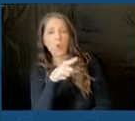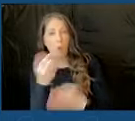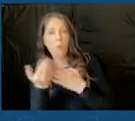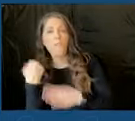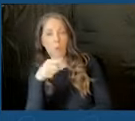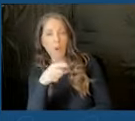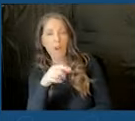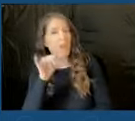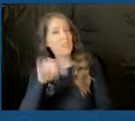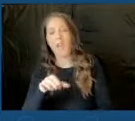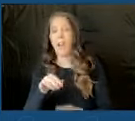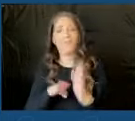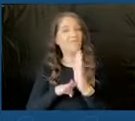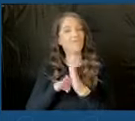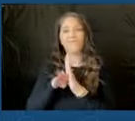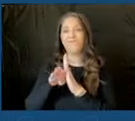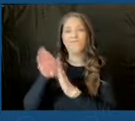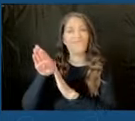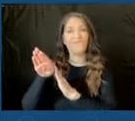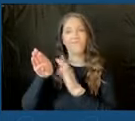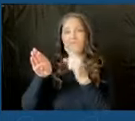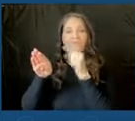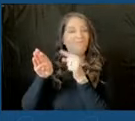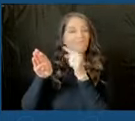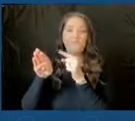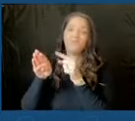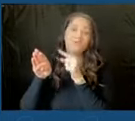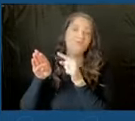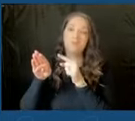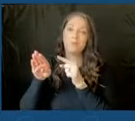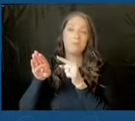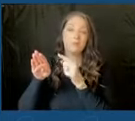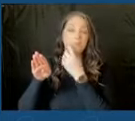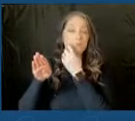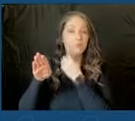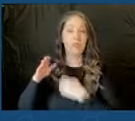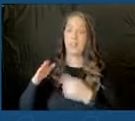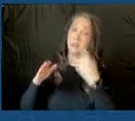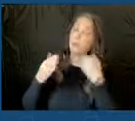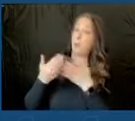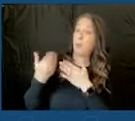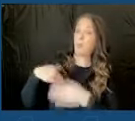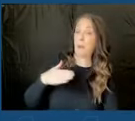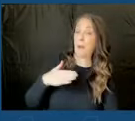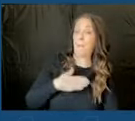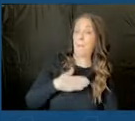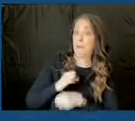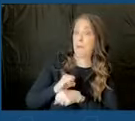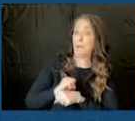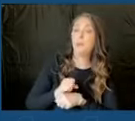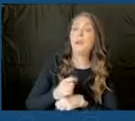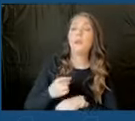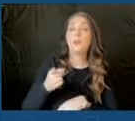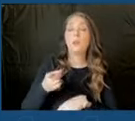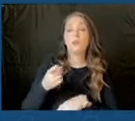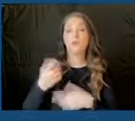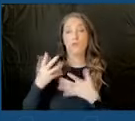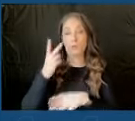dreaded peak there that was fairly early in my tenure. And we saw what happened when we